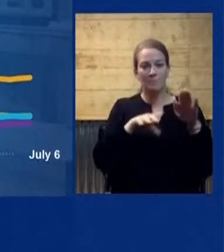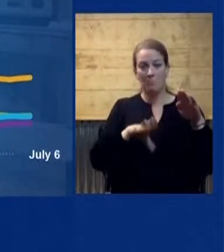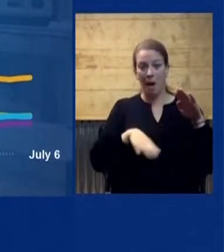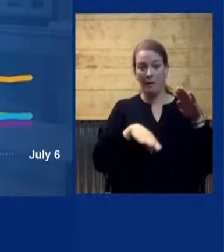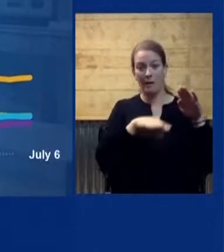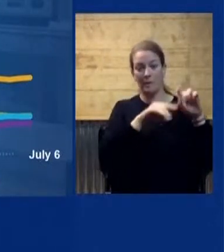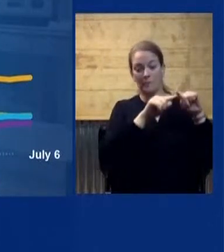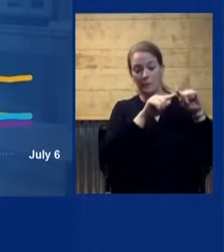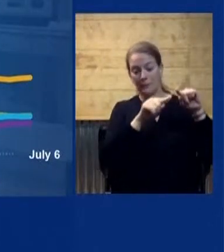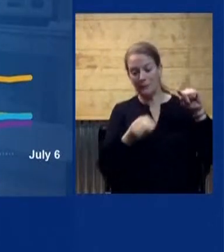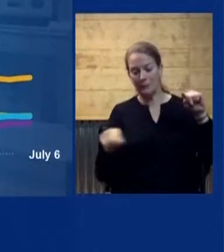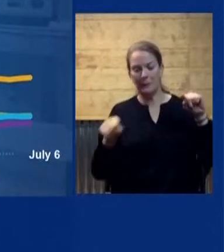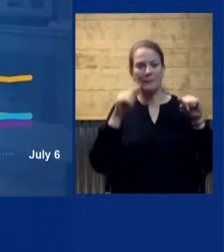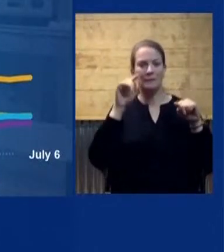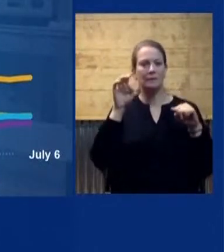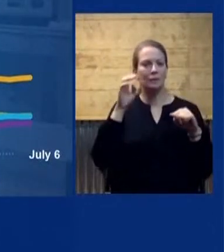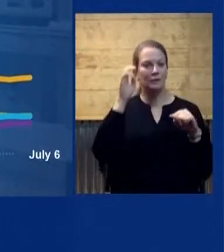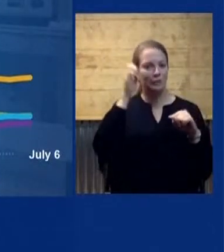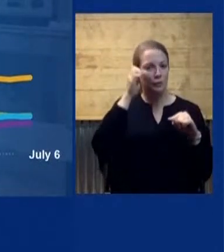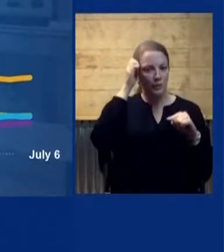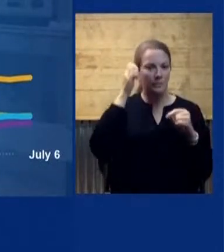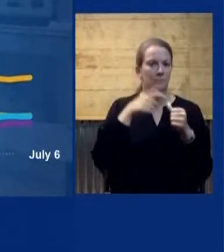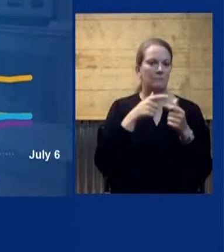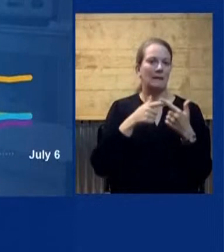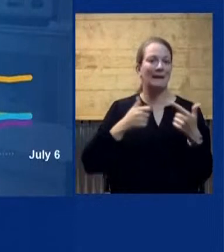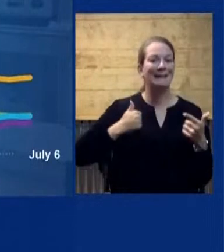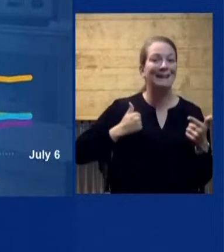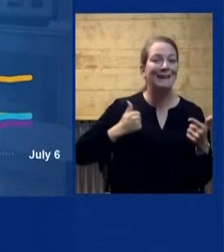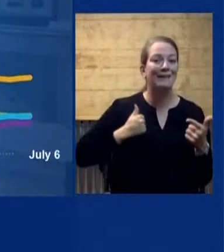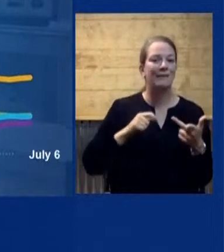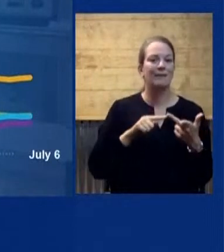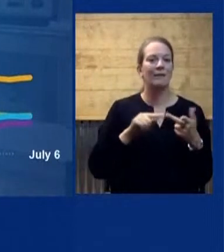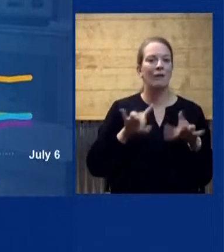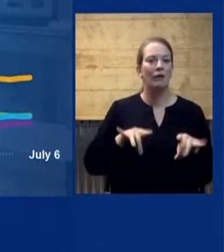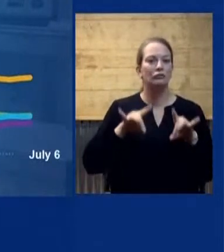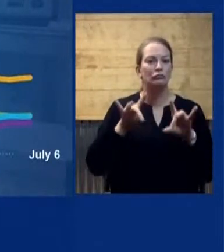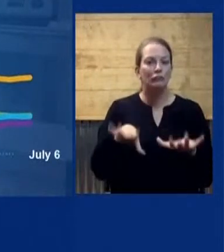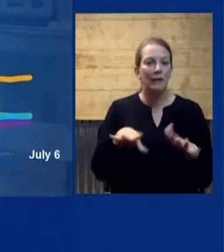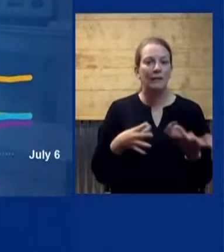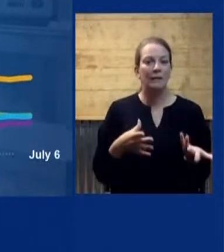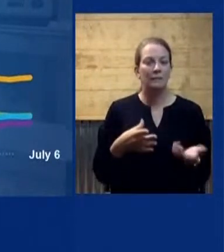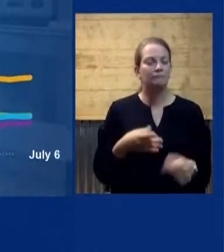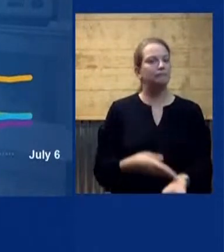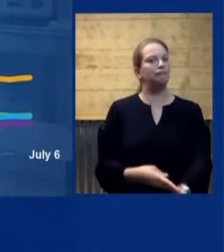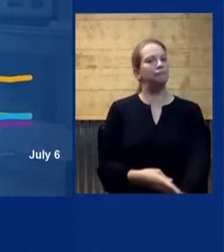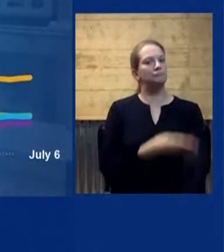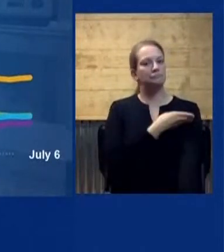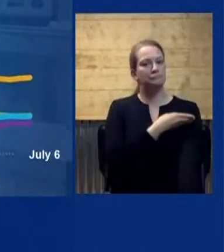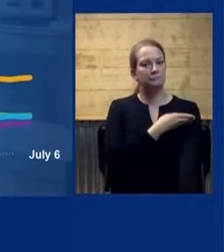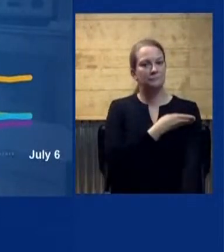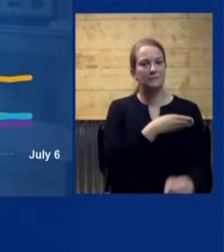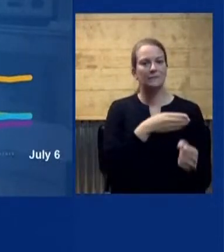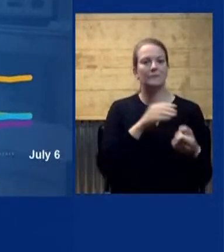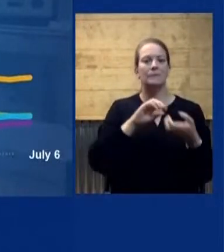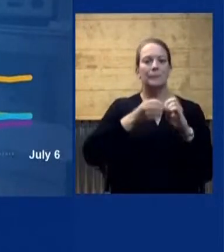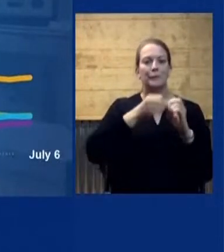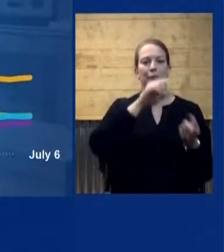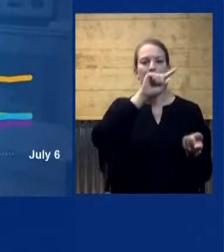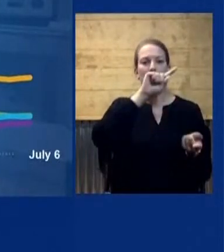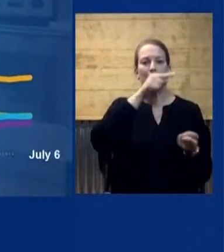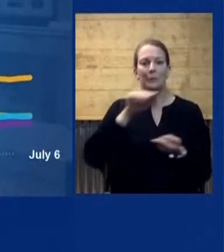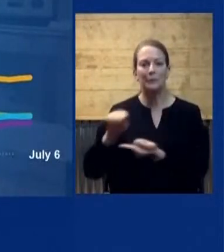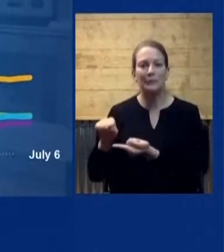That's EU, that's Canada, that's Australia. They are all down and basically